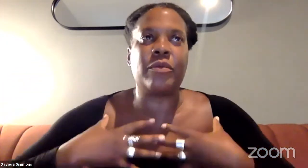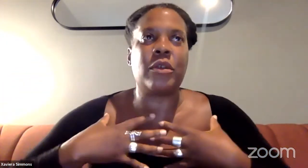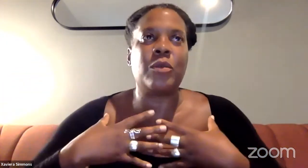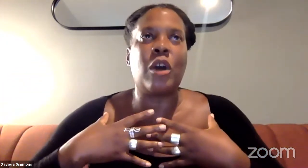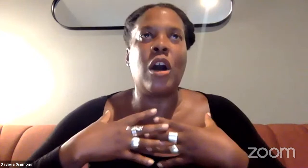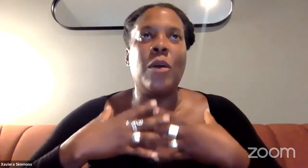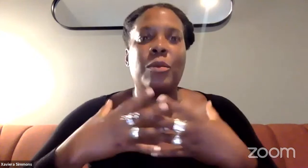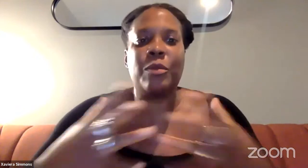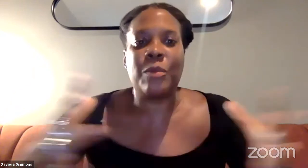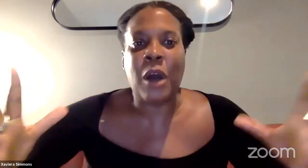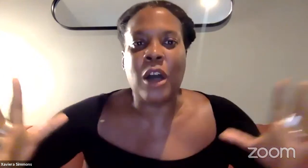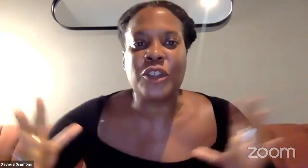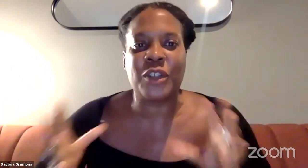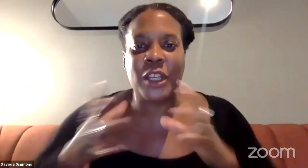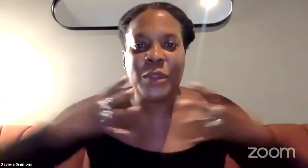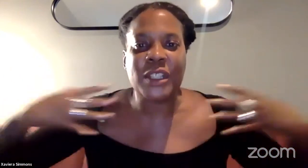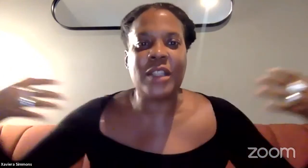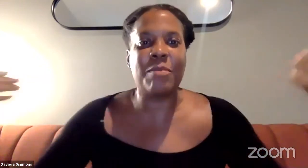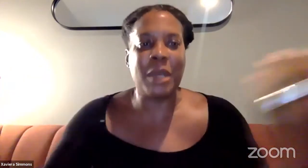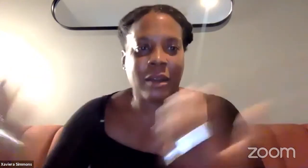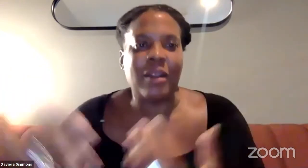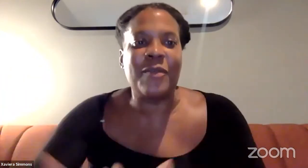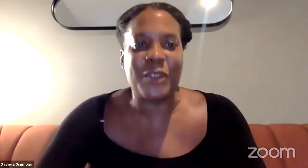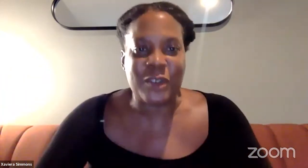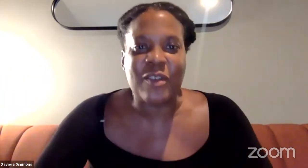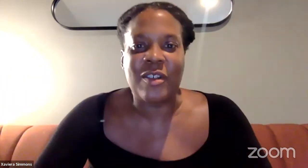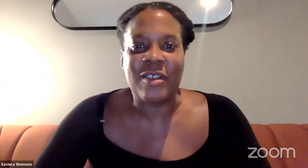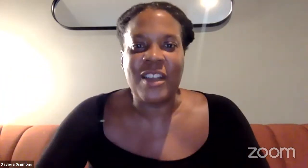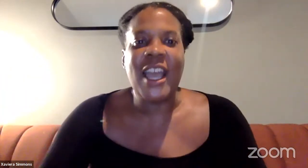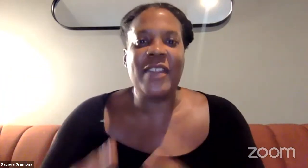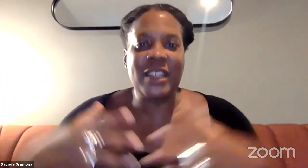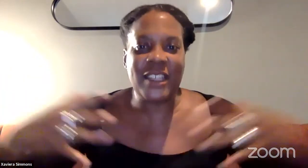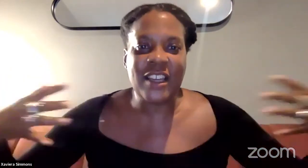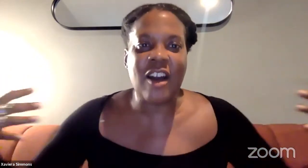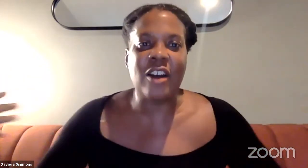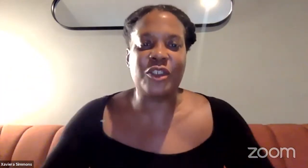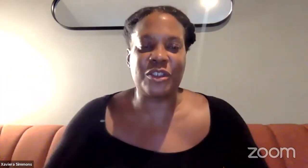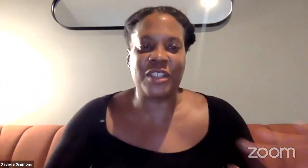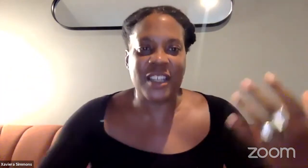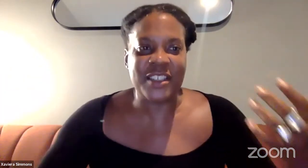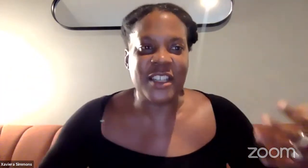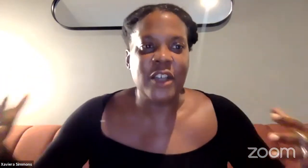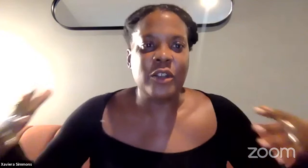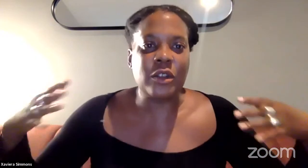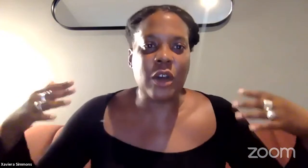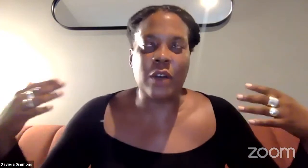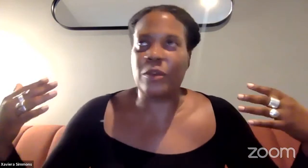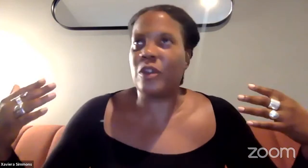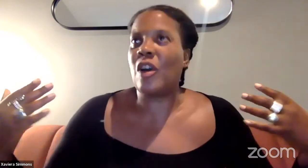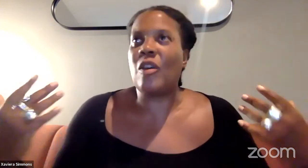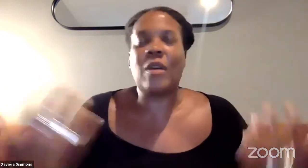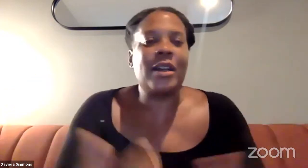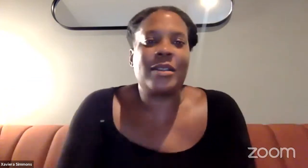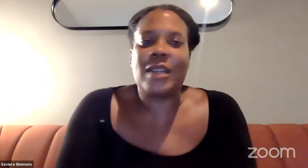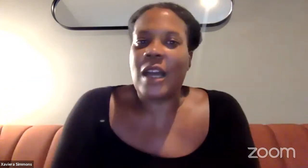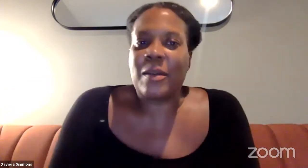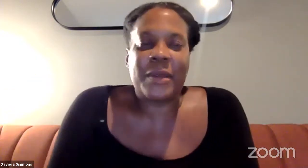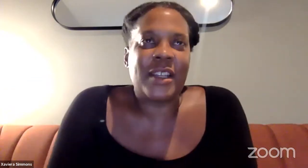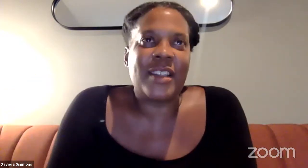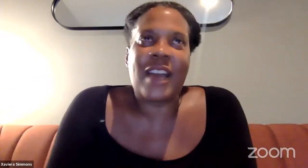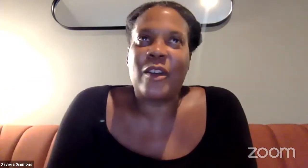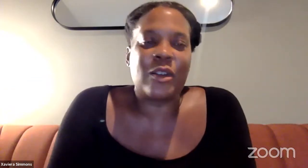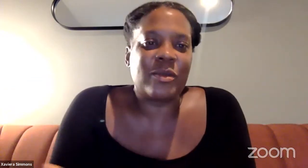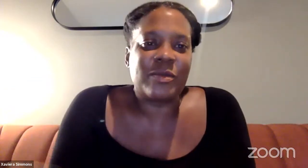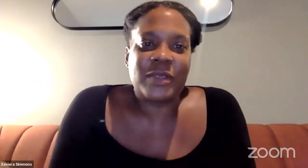he kind of ushered, he was in the middle of the circle. And then he ushered in, you know, gotta